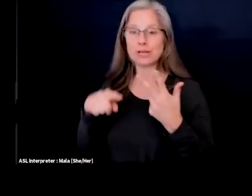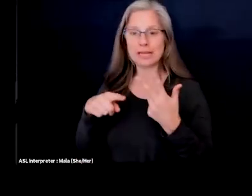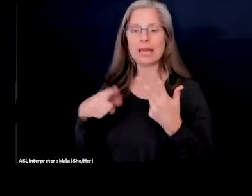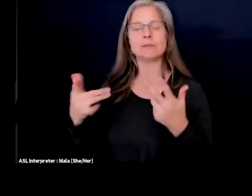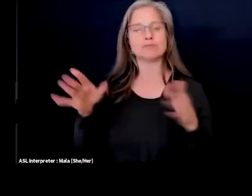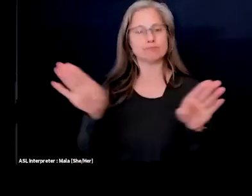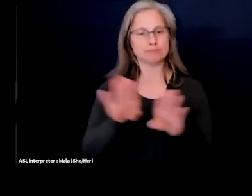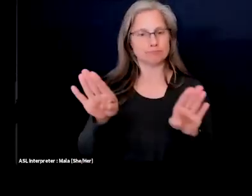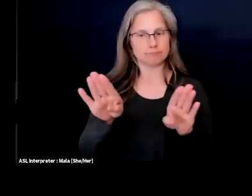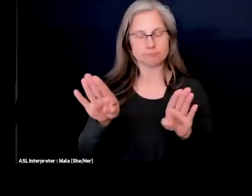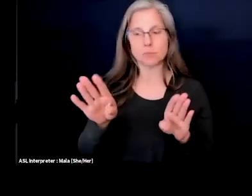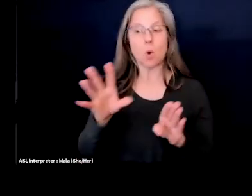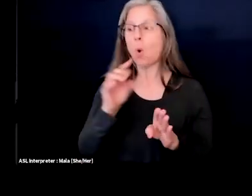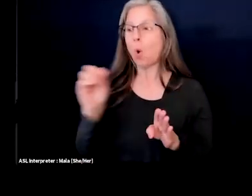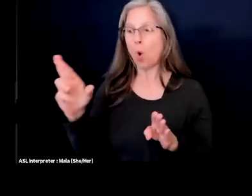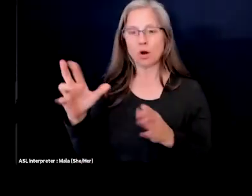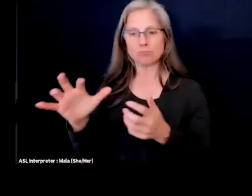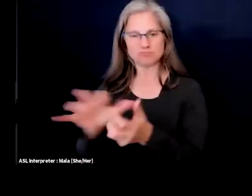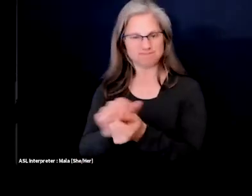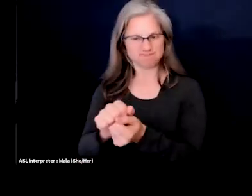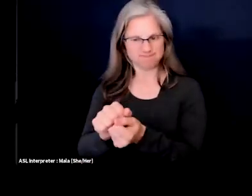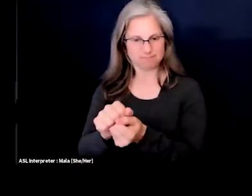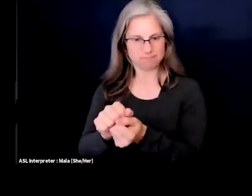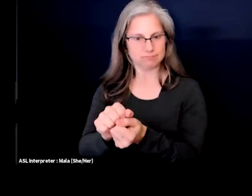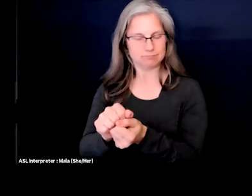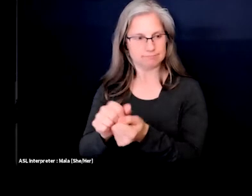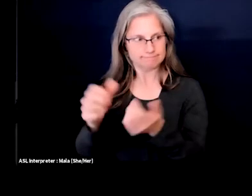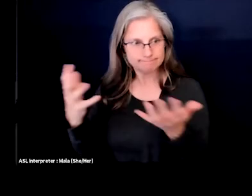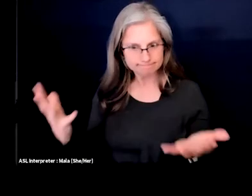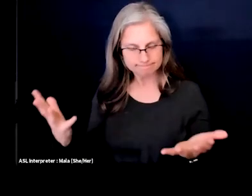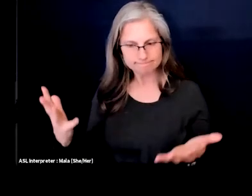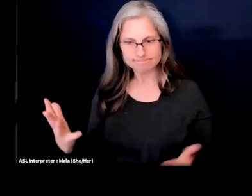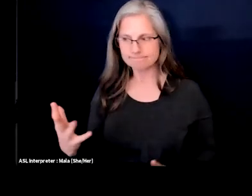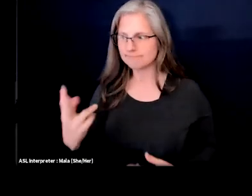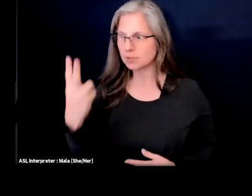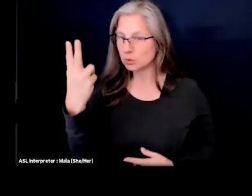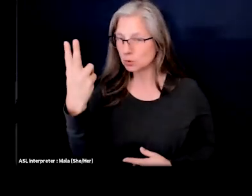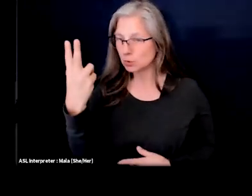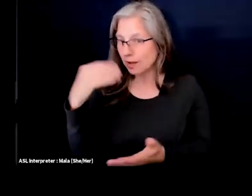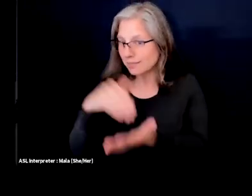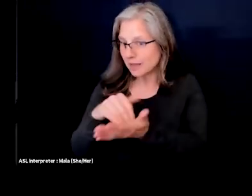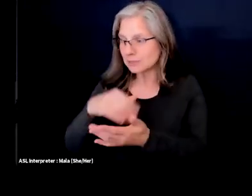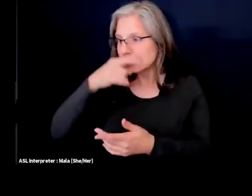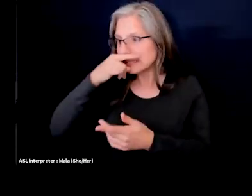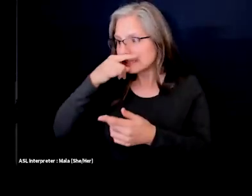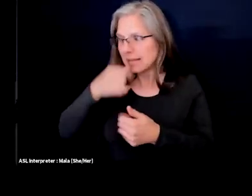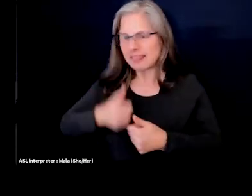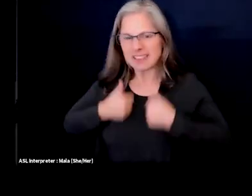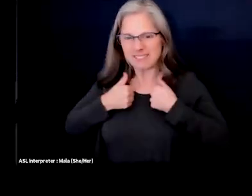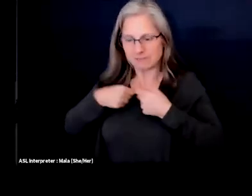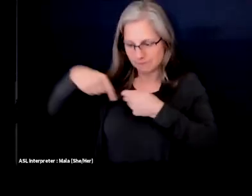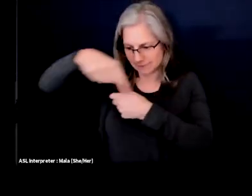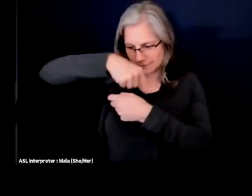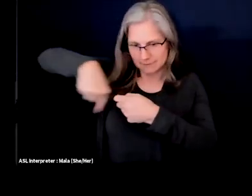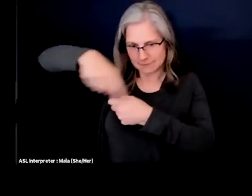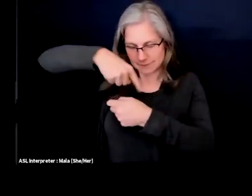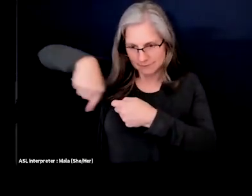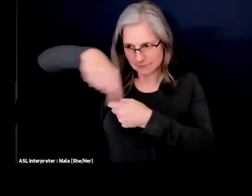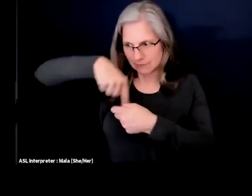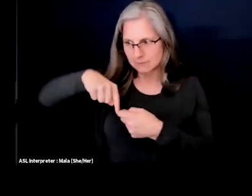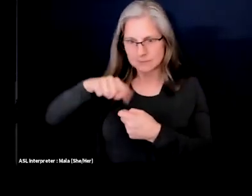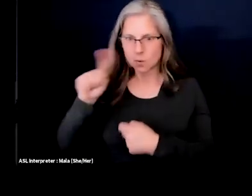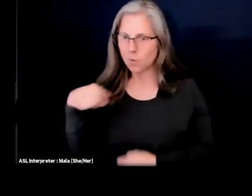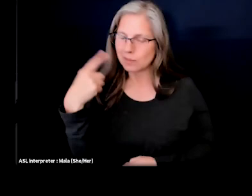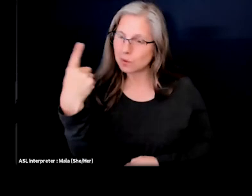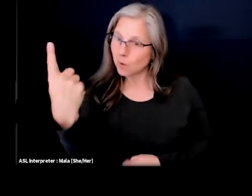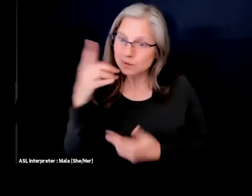closed or demolished. So there's 2,000 kids that live in those areas and only